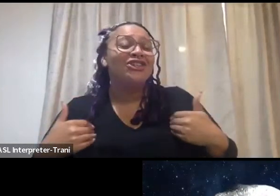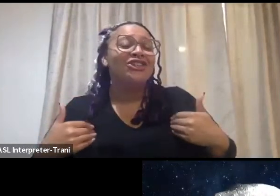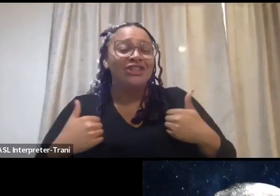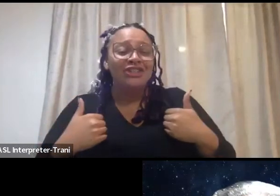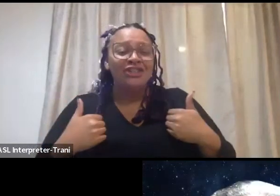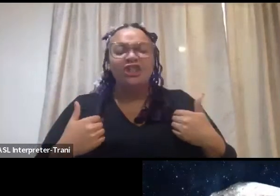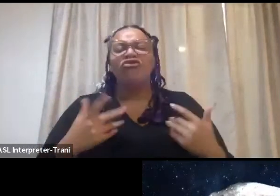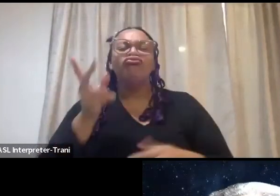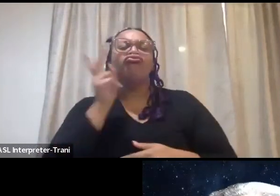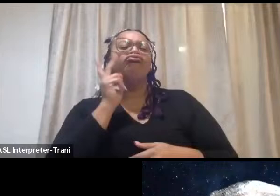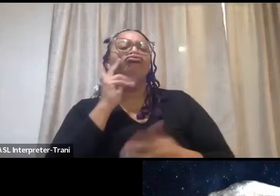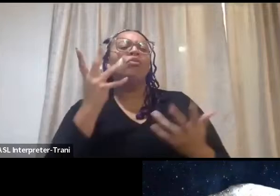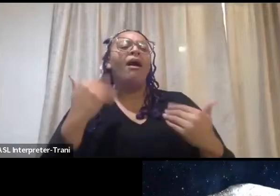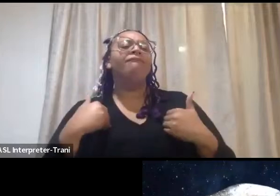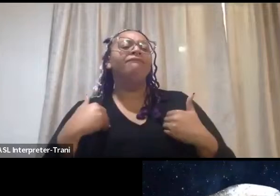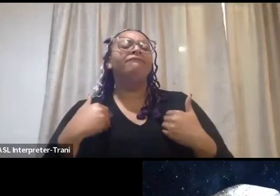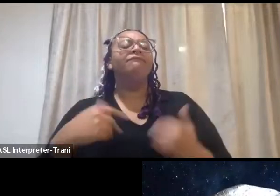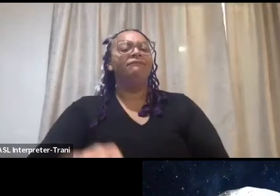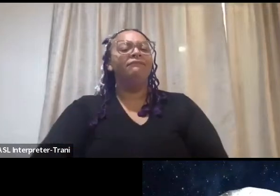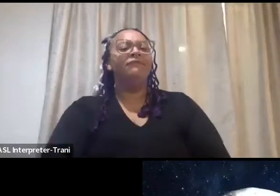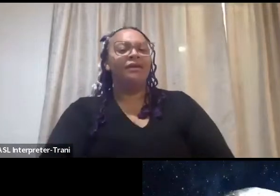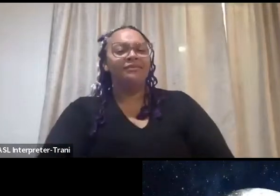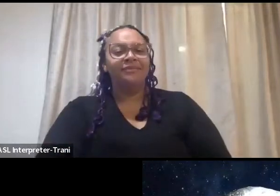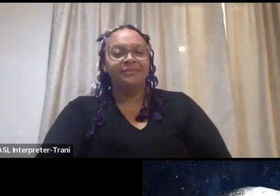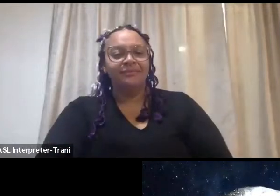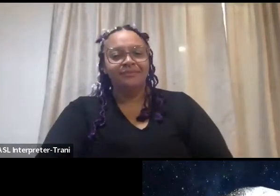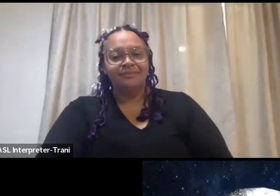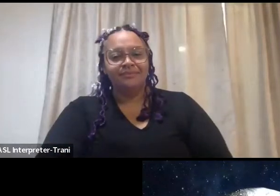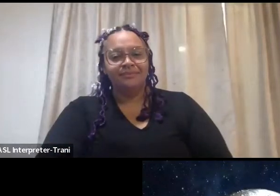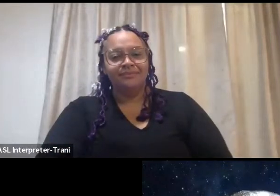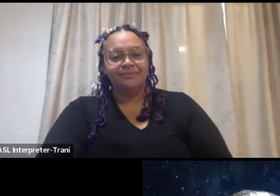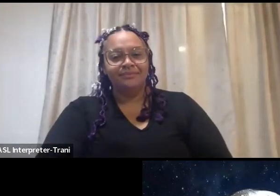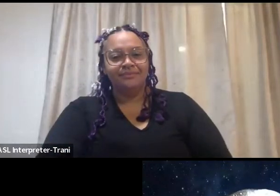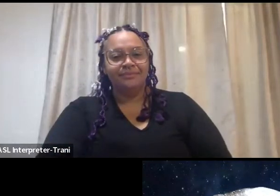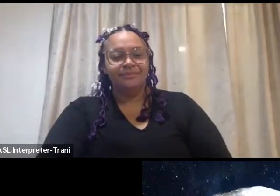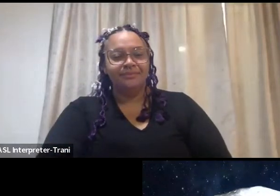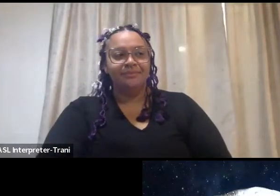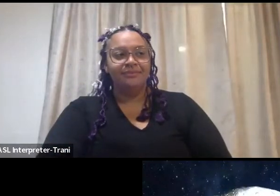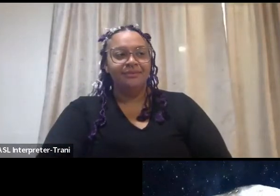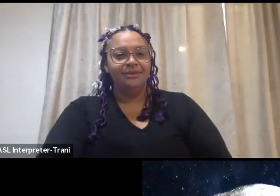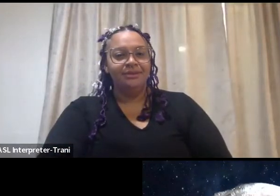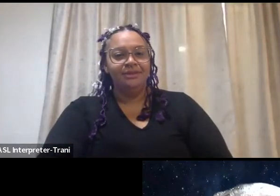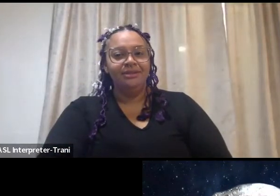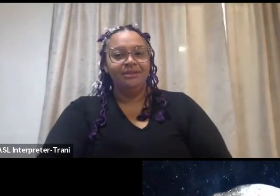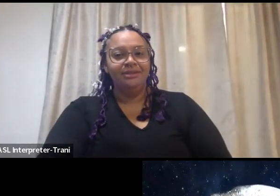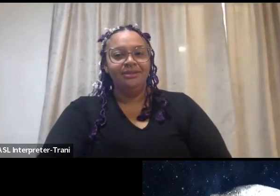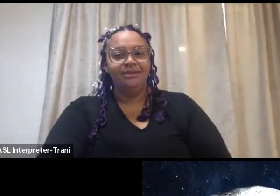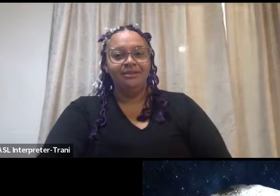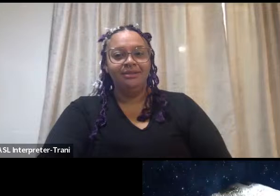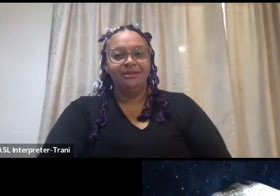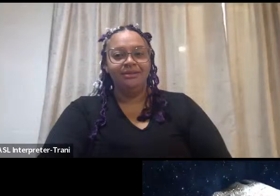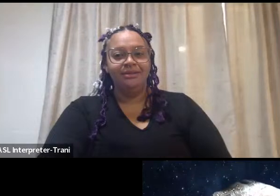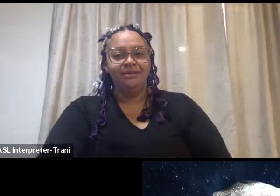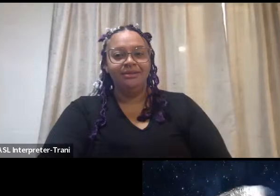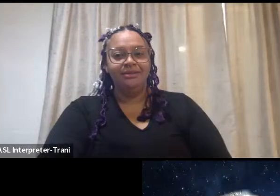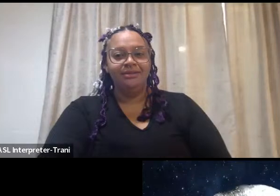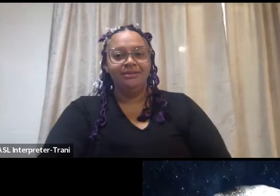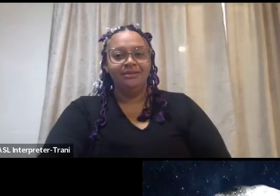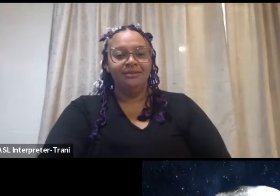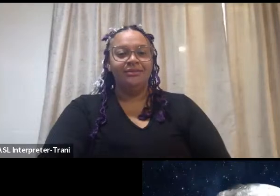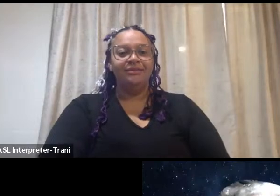for you. Can't wait to see what they